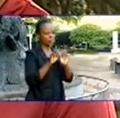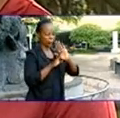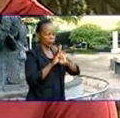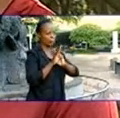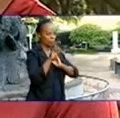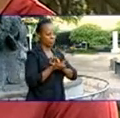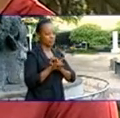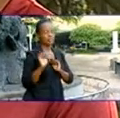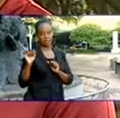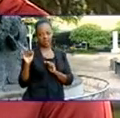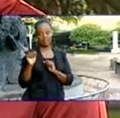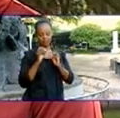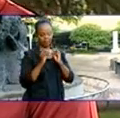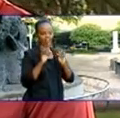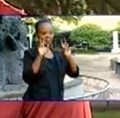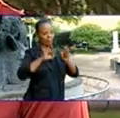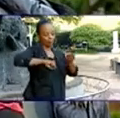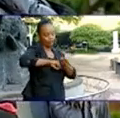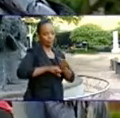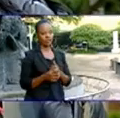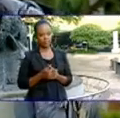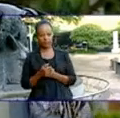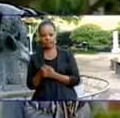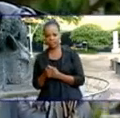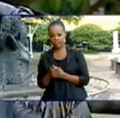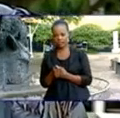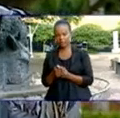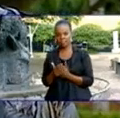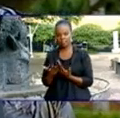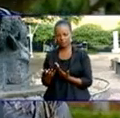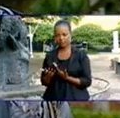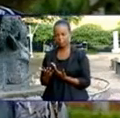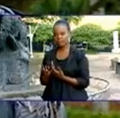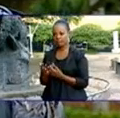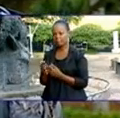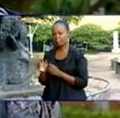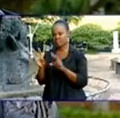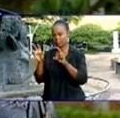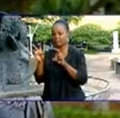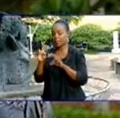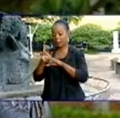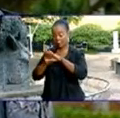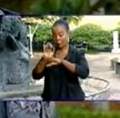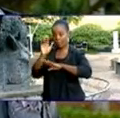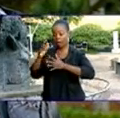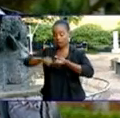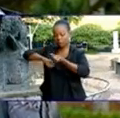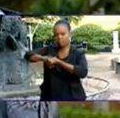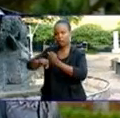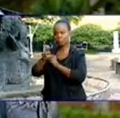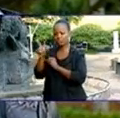required. Yes. All right, so that's something important that perhaps is needed, is more assistance for you. What about